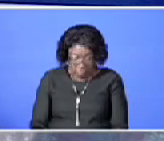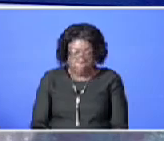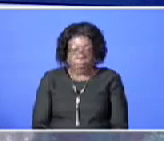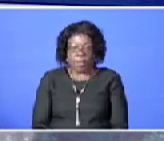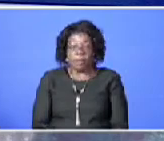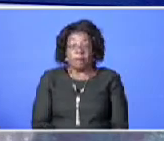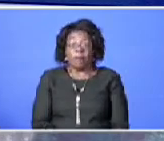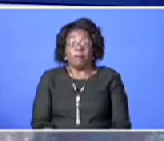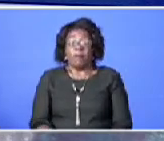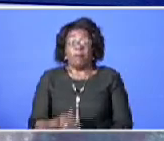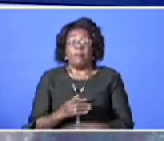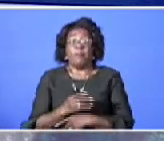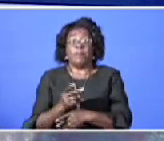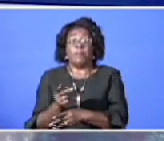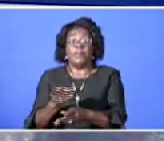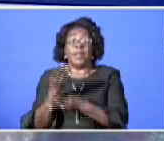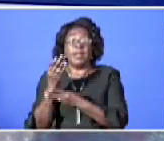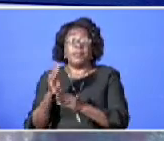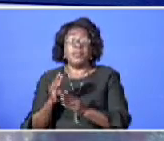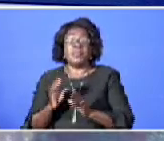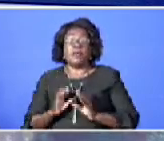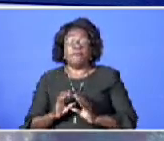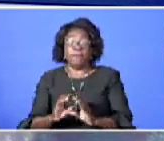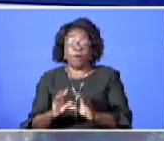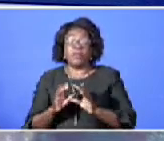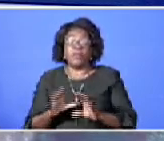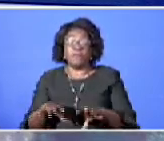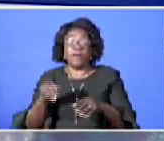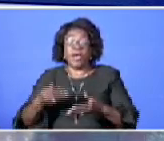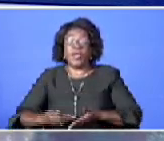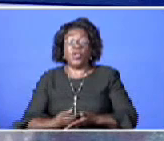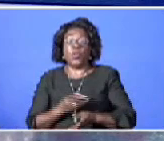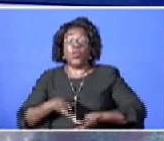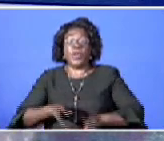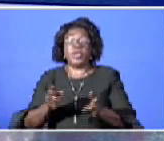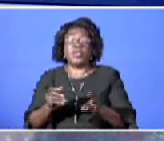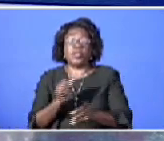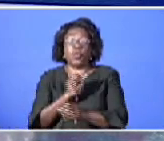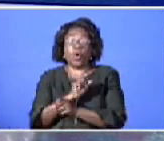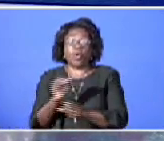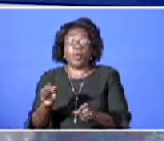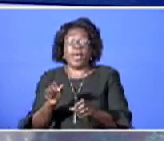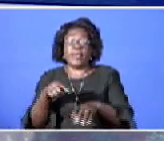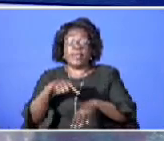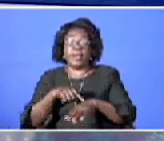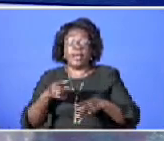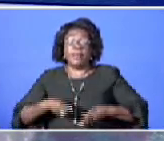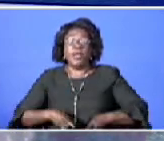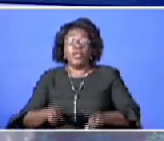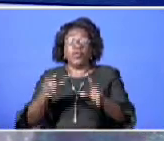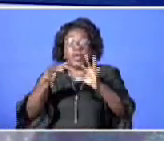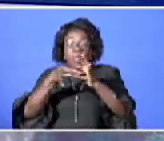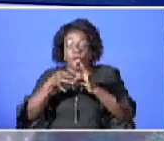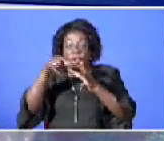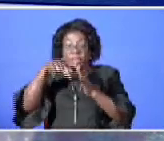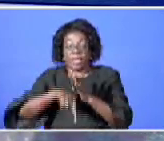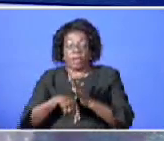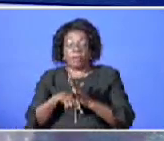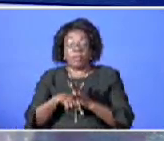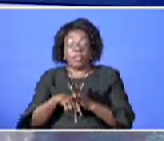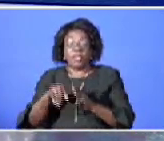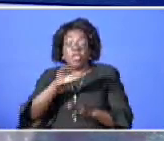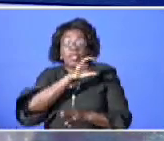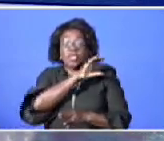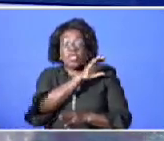Well, Bahamians are forced to find new ways to occupy their time during the 24-hour curfew and lockdown. Charles Fisher